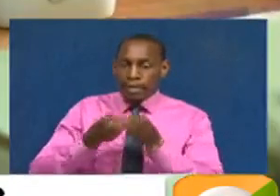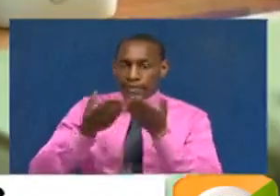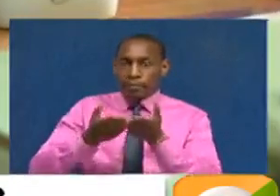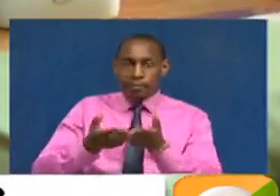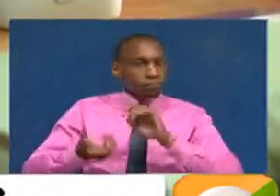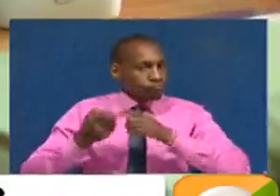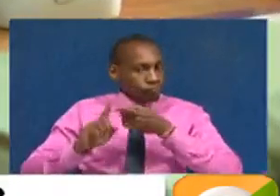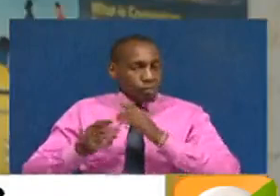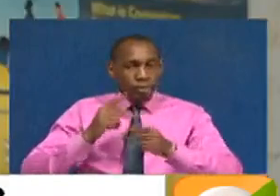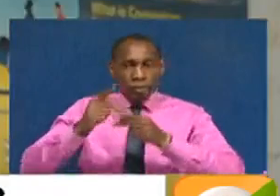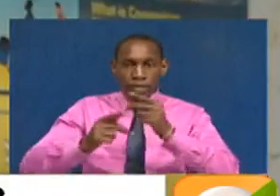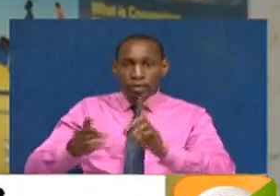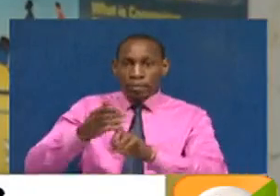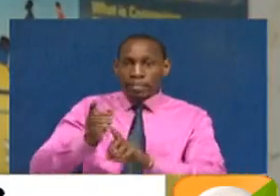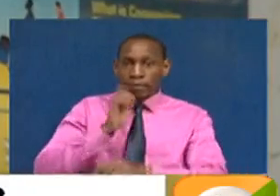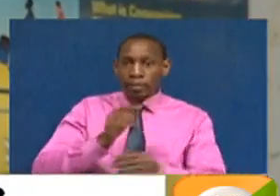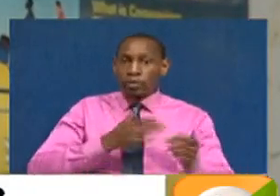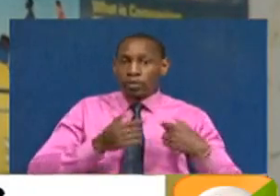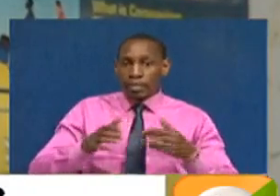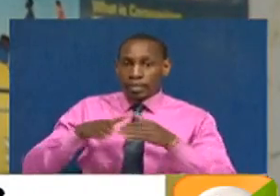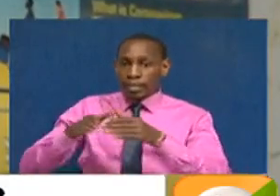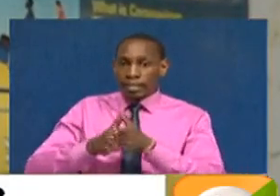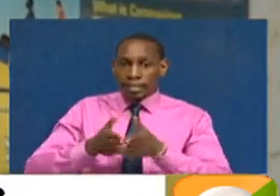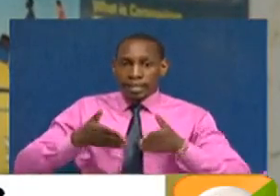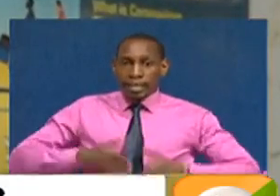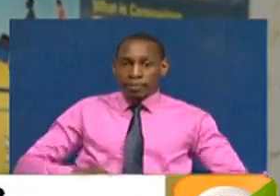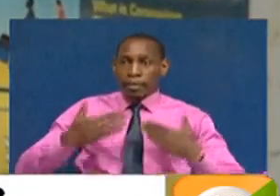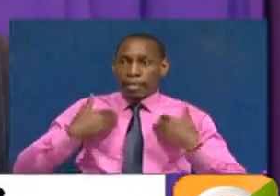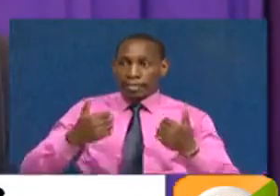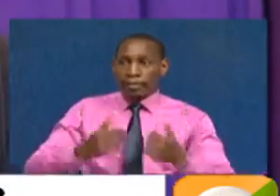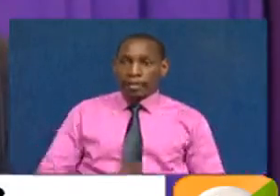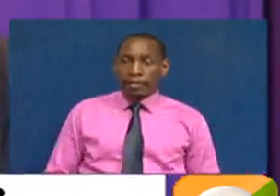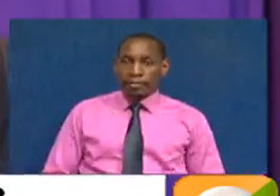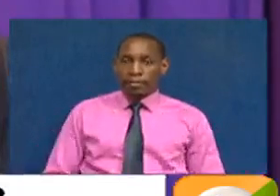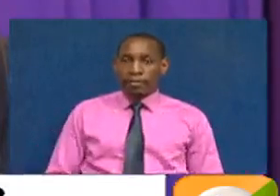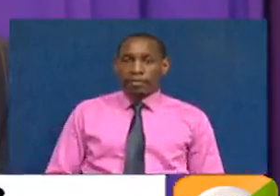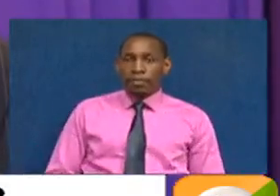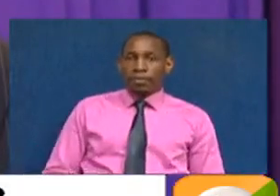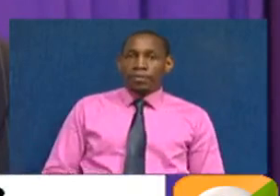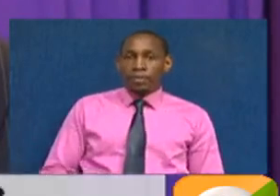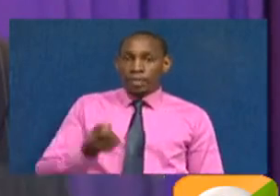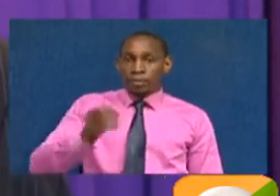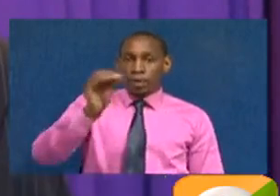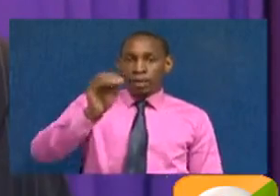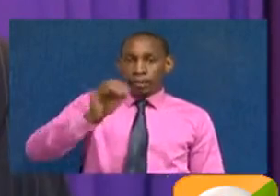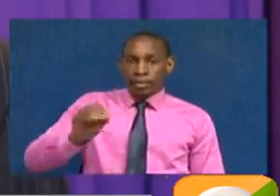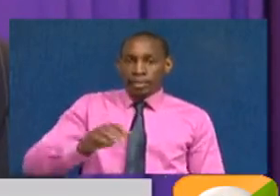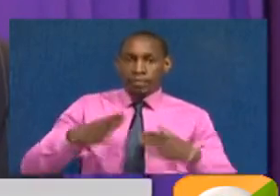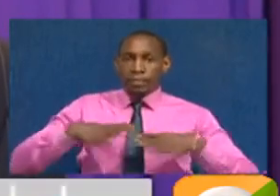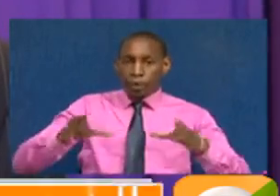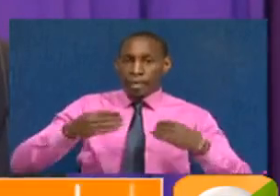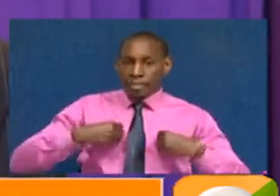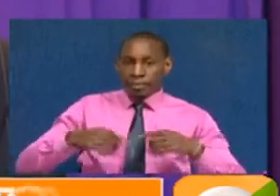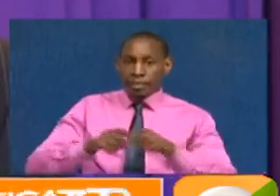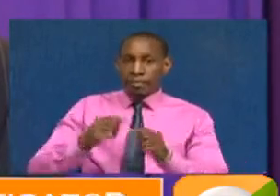stock of the progress made in the country in regards to sexual and reproductive health. Adolescents make a very small proportion of people are taking a method, and